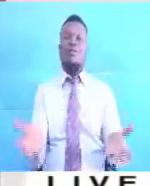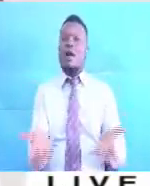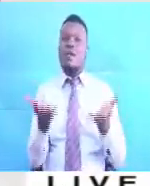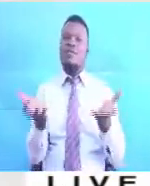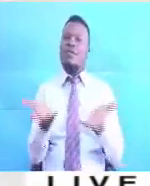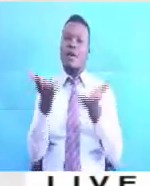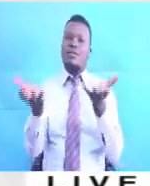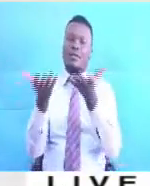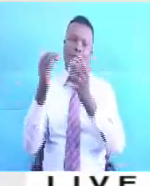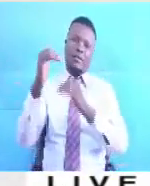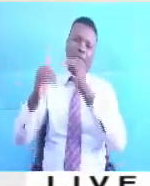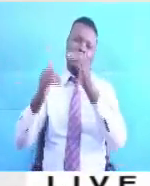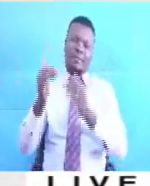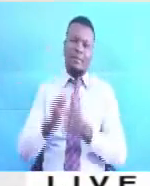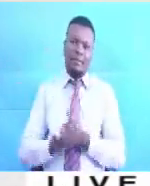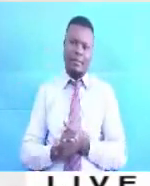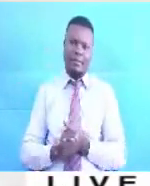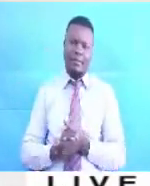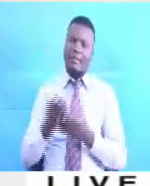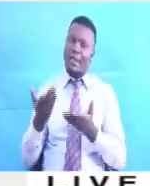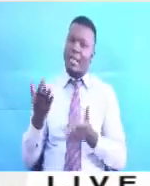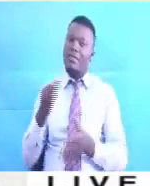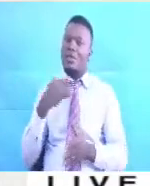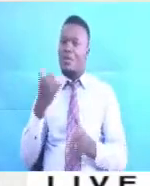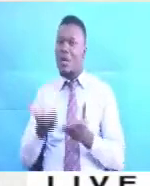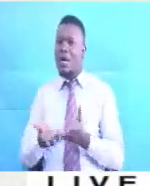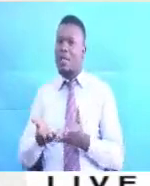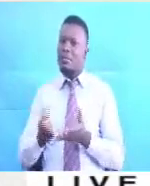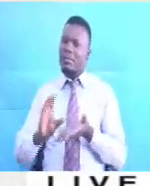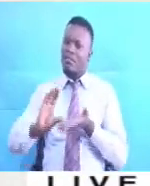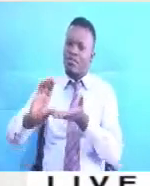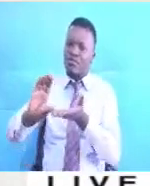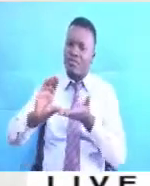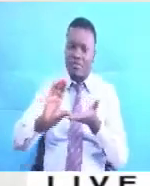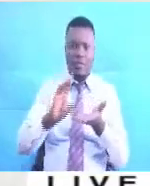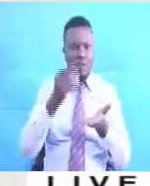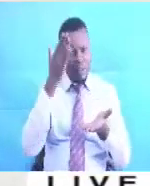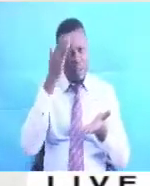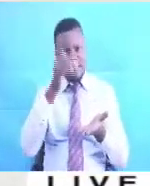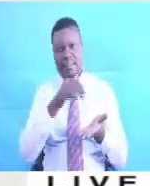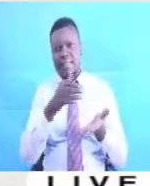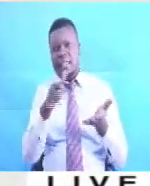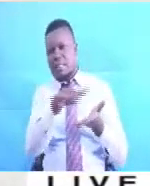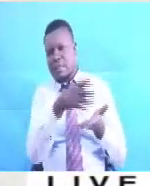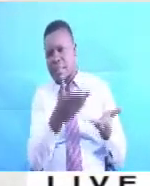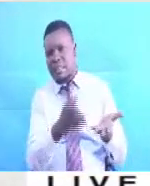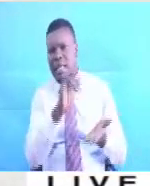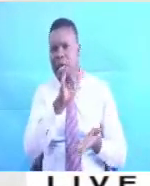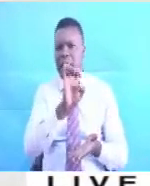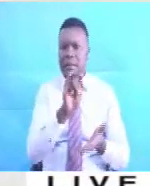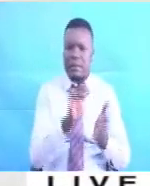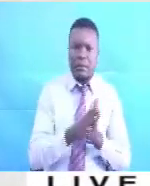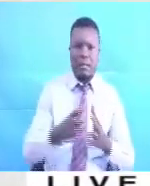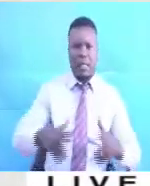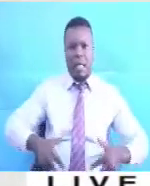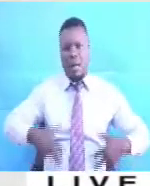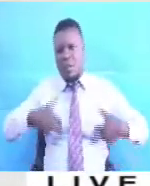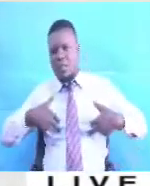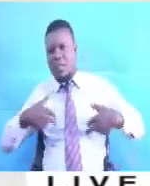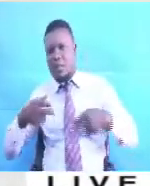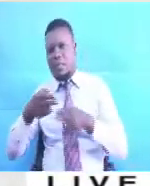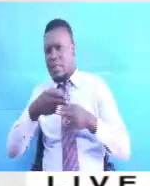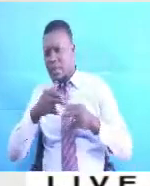successful. So whether it is the investment in the area of ICT, the area of healthcare, in the area